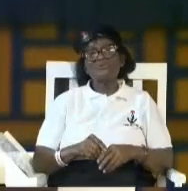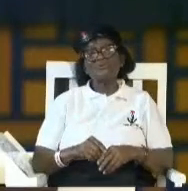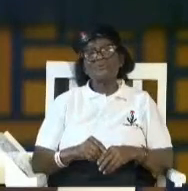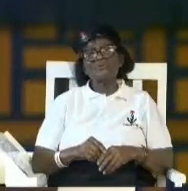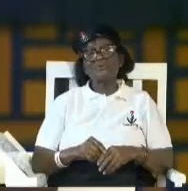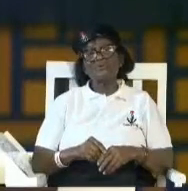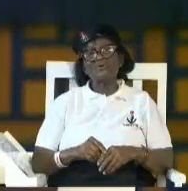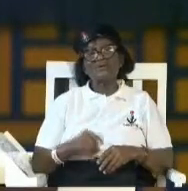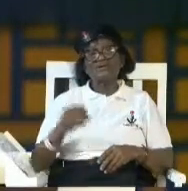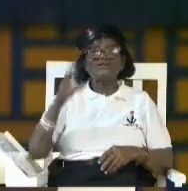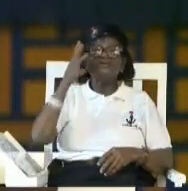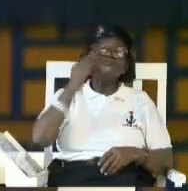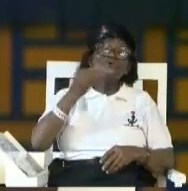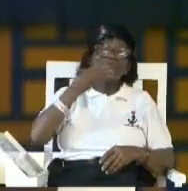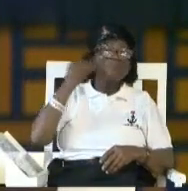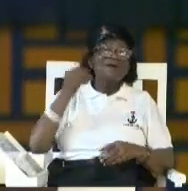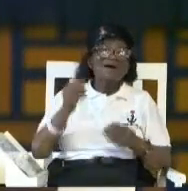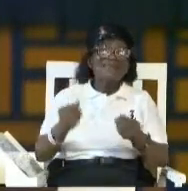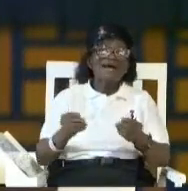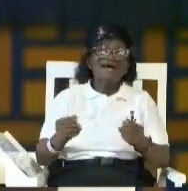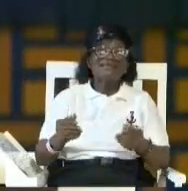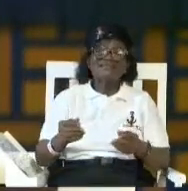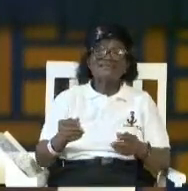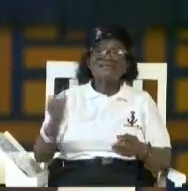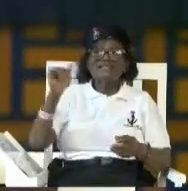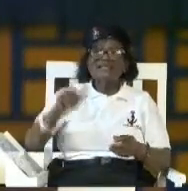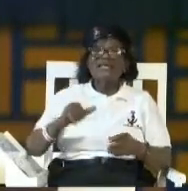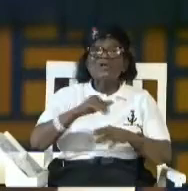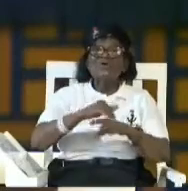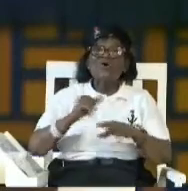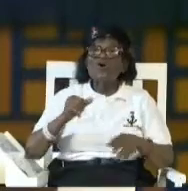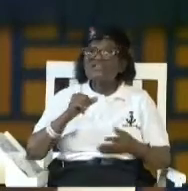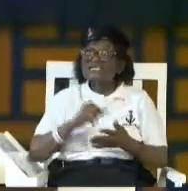In Yoruba land, they call it iregun.